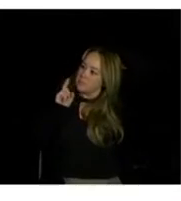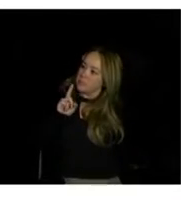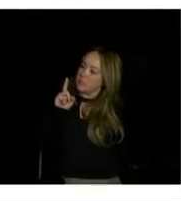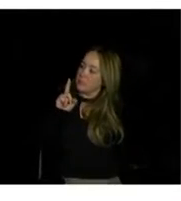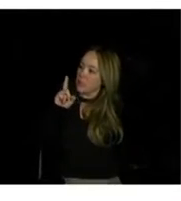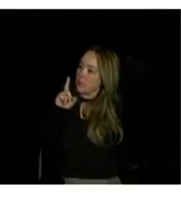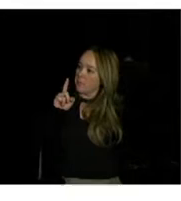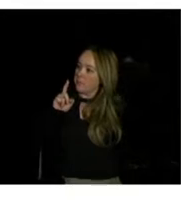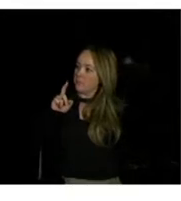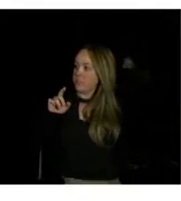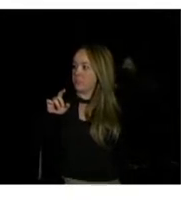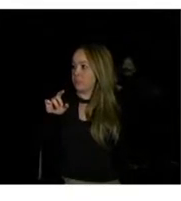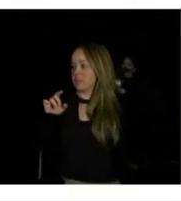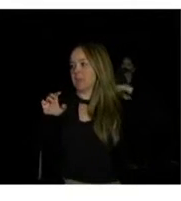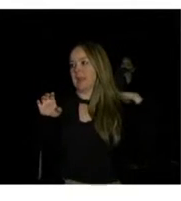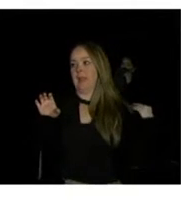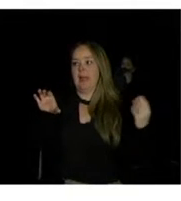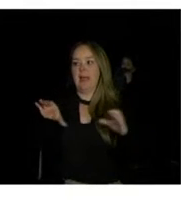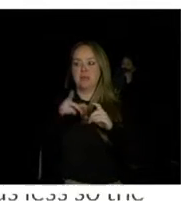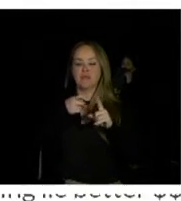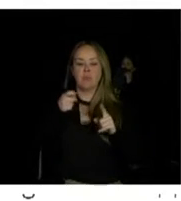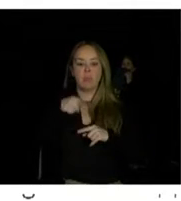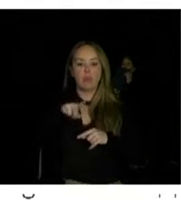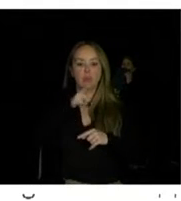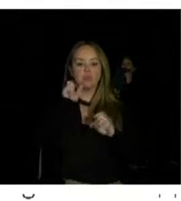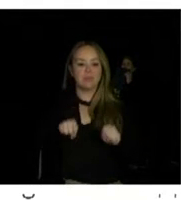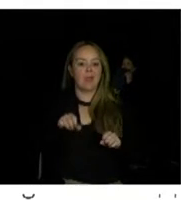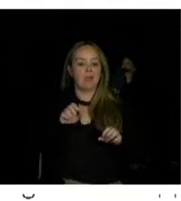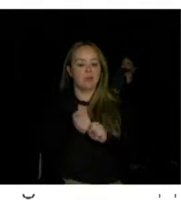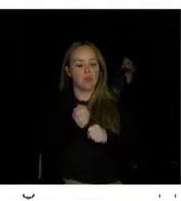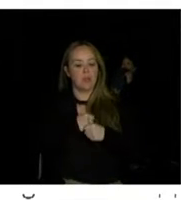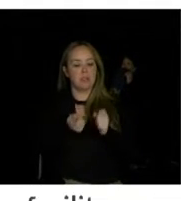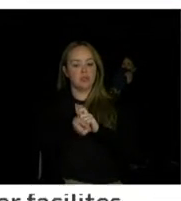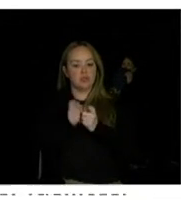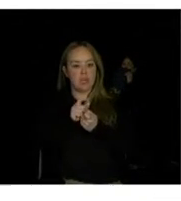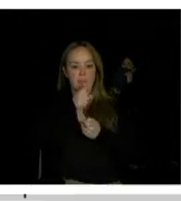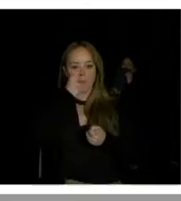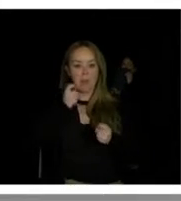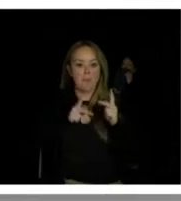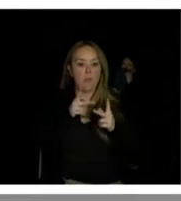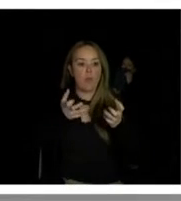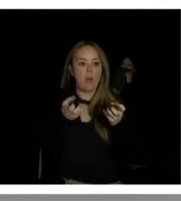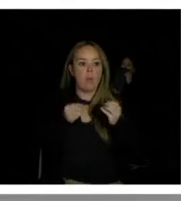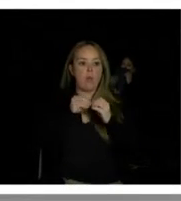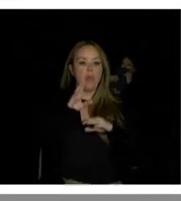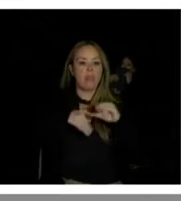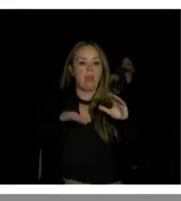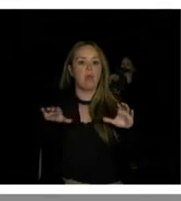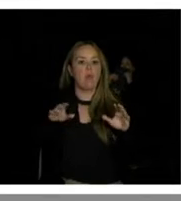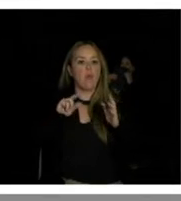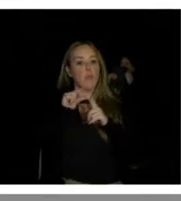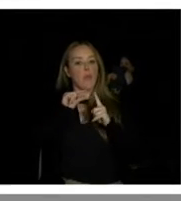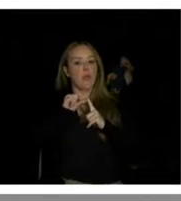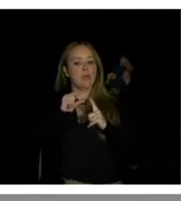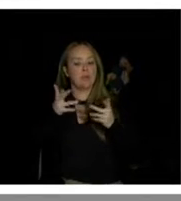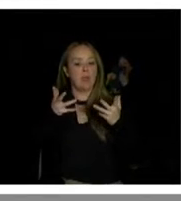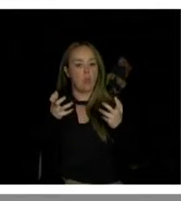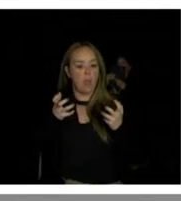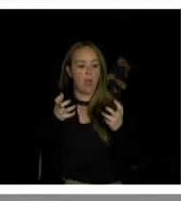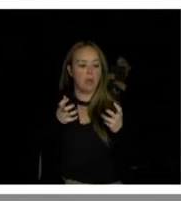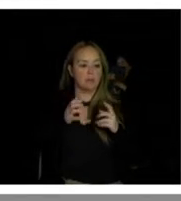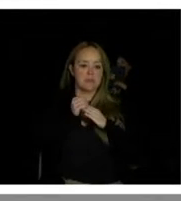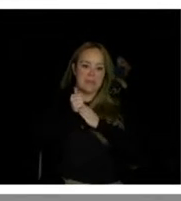there. Action from those who are able to enact change, right? Because people want more than words. They want follow through. They